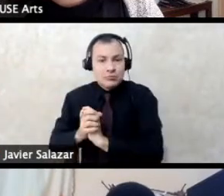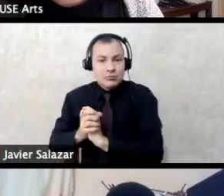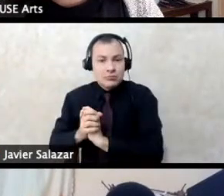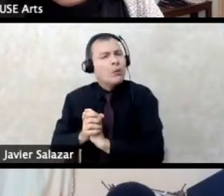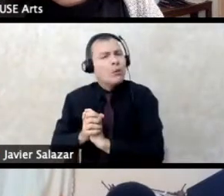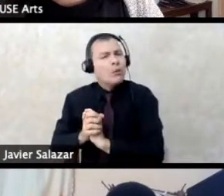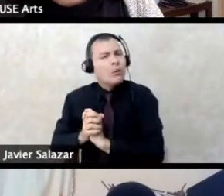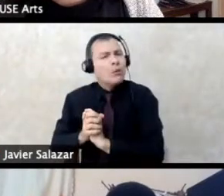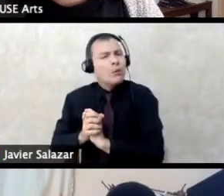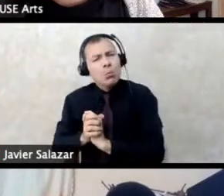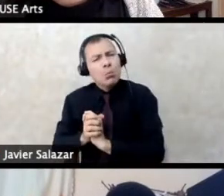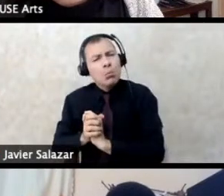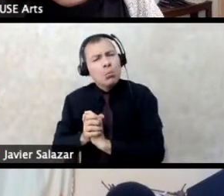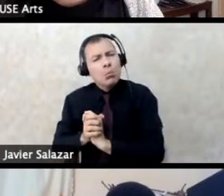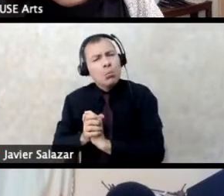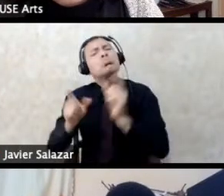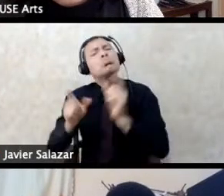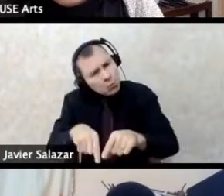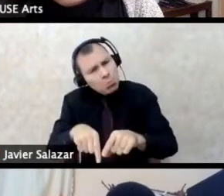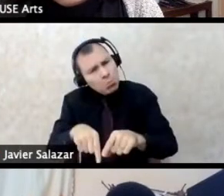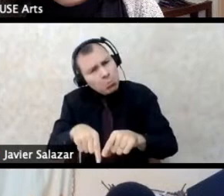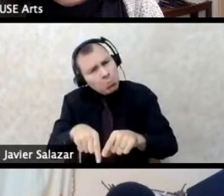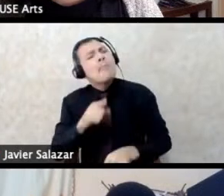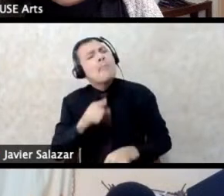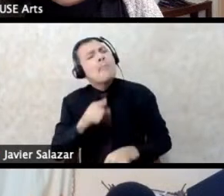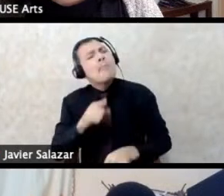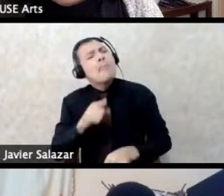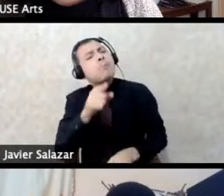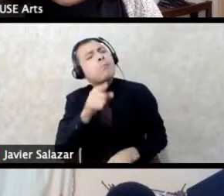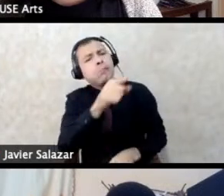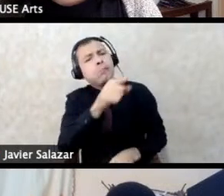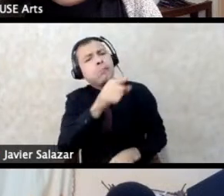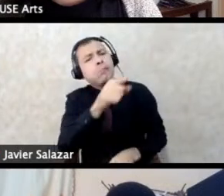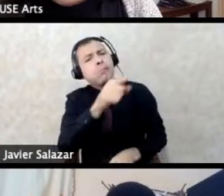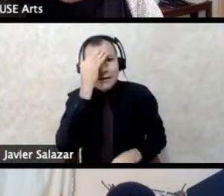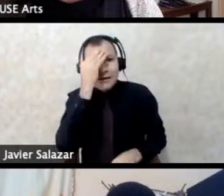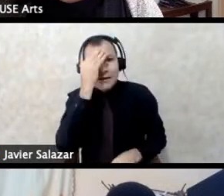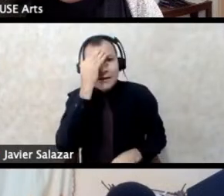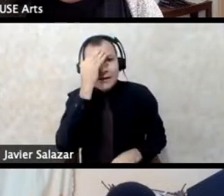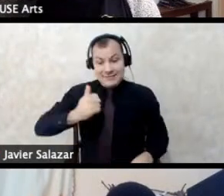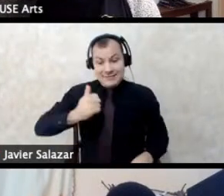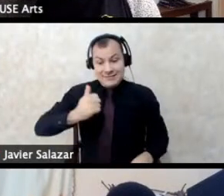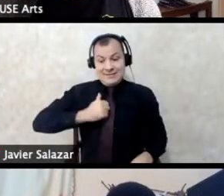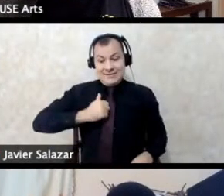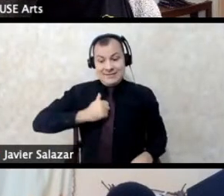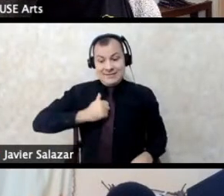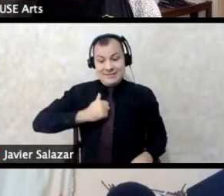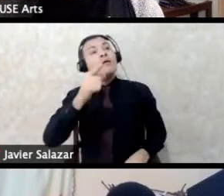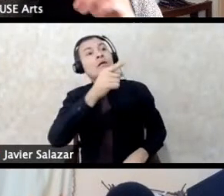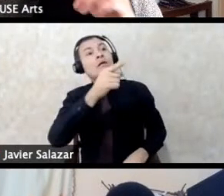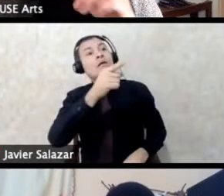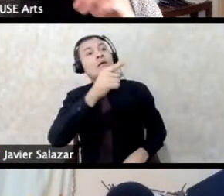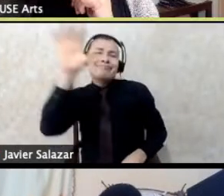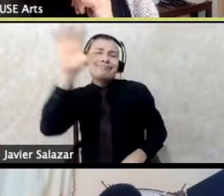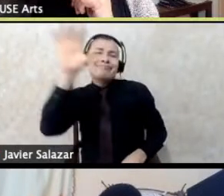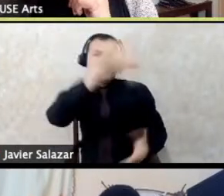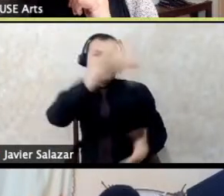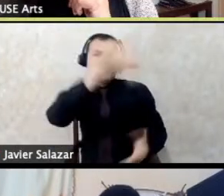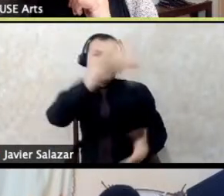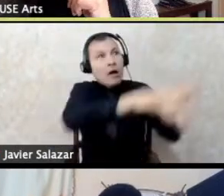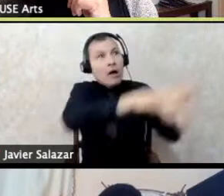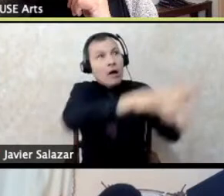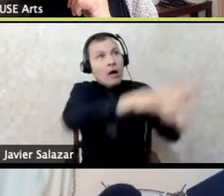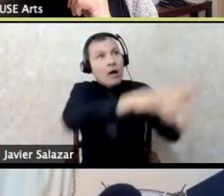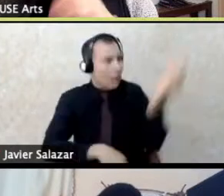con la población nueva inmigrante aquí en Canadá, donde son profesores de música. They are not only